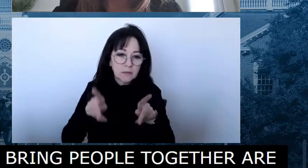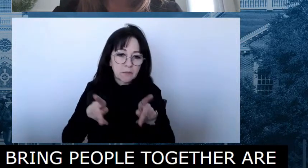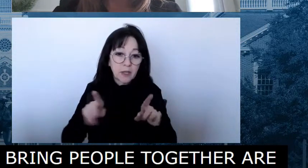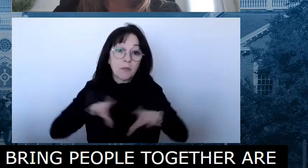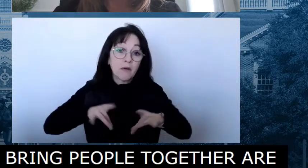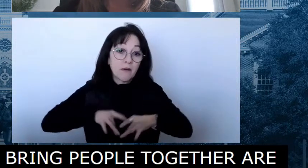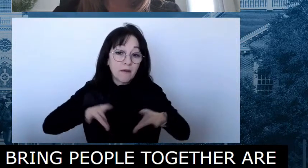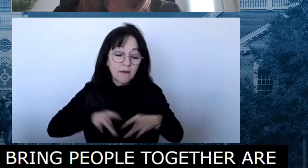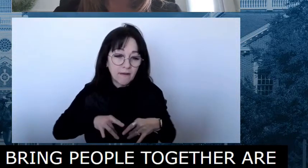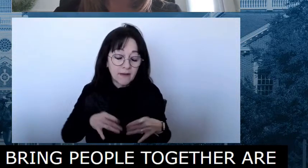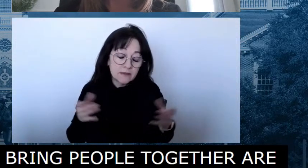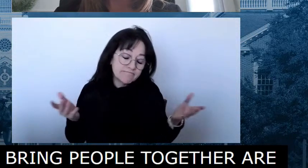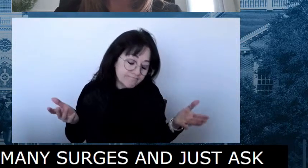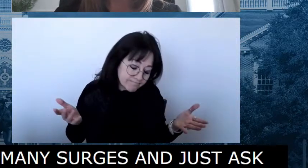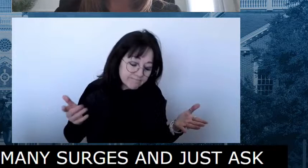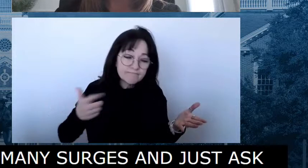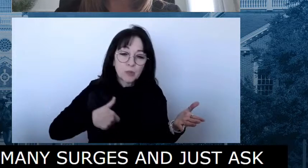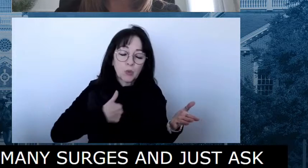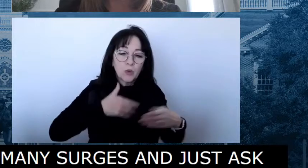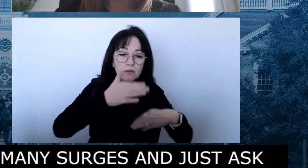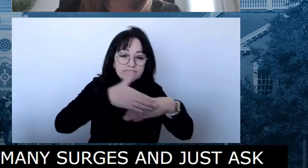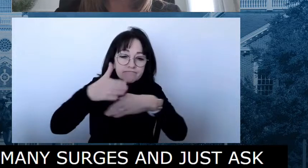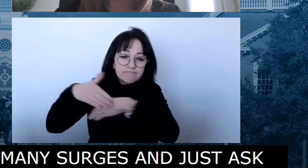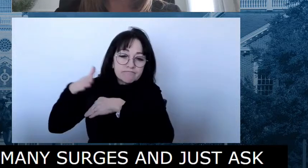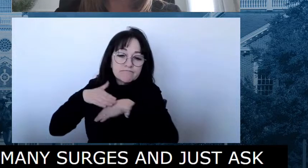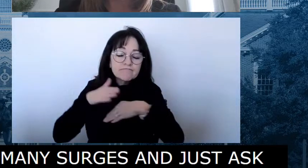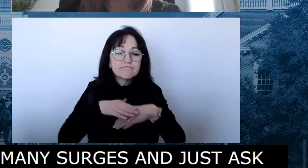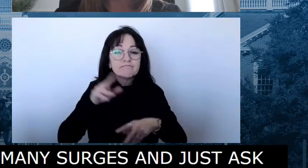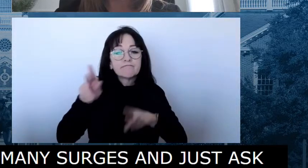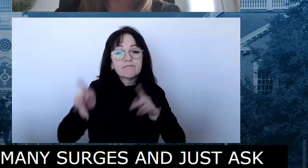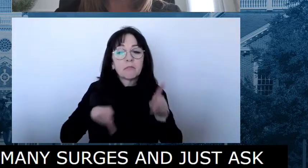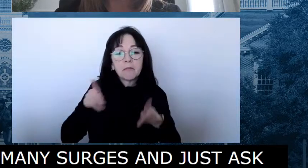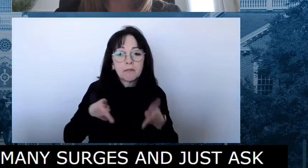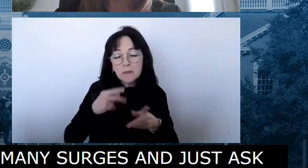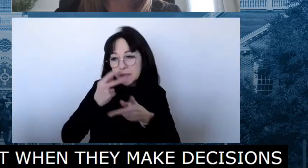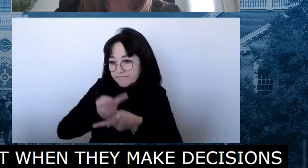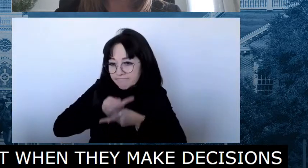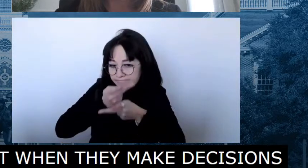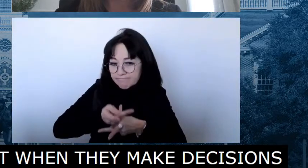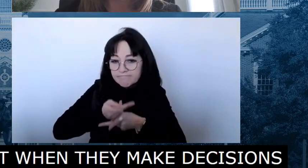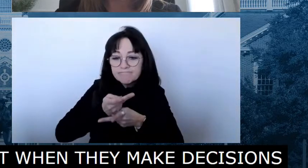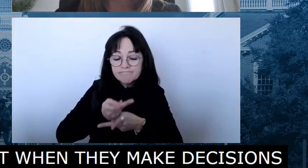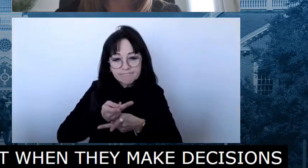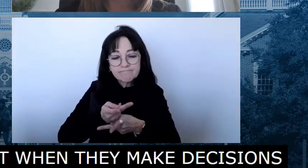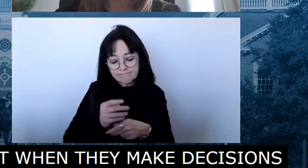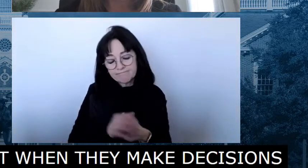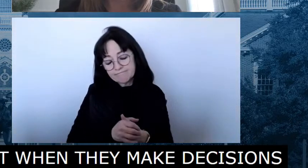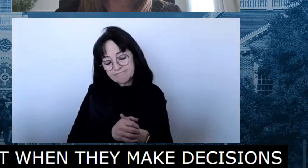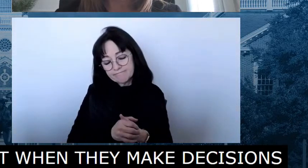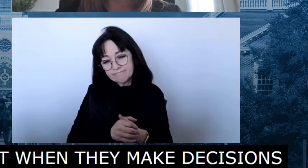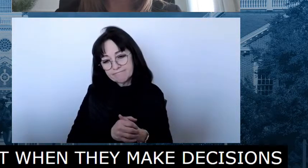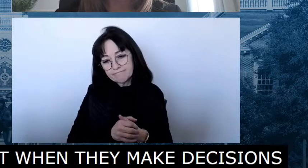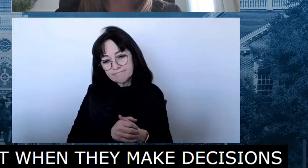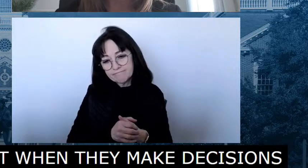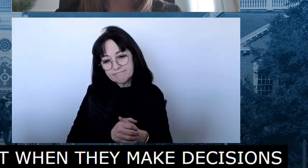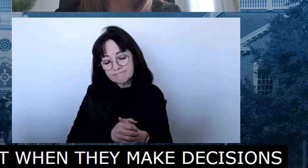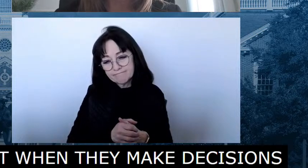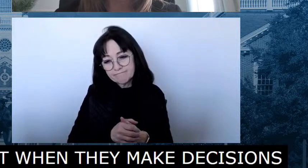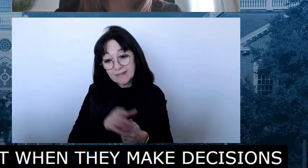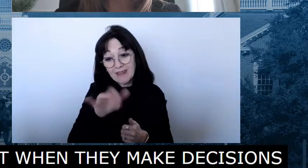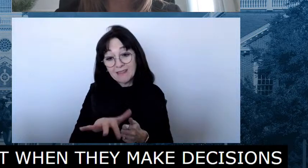that when they make decisions about what to do, for any of those